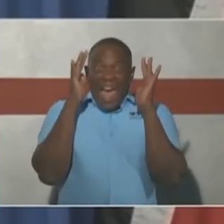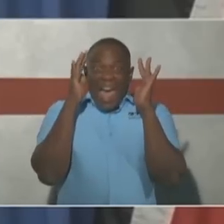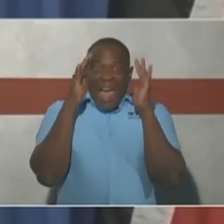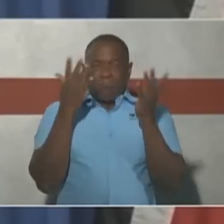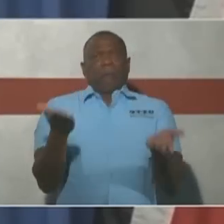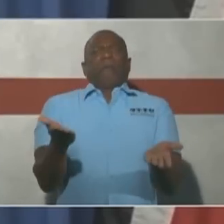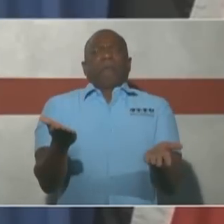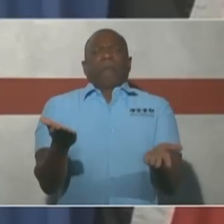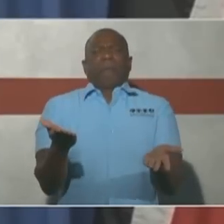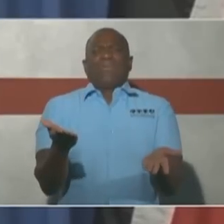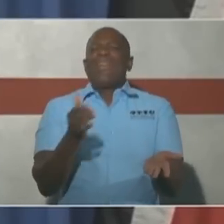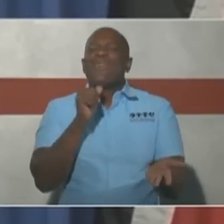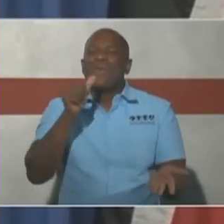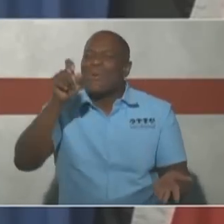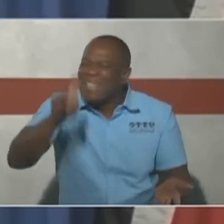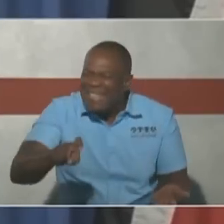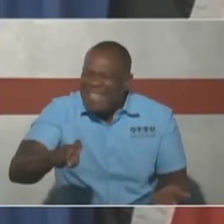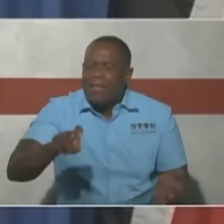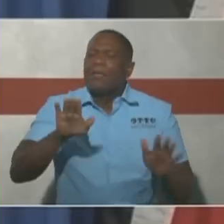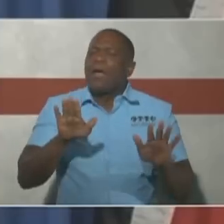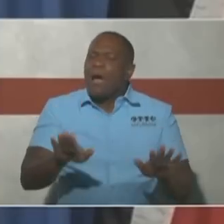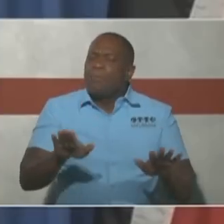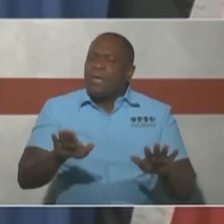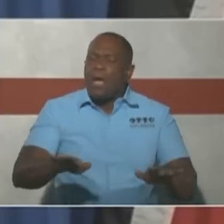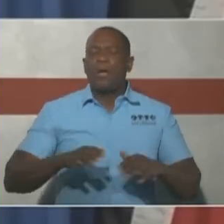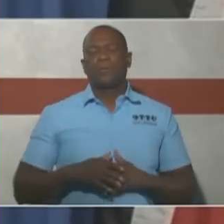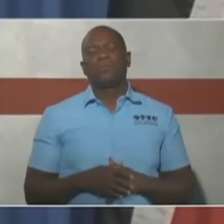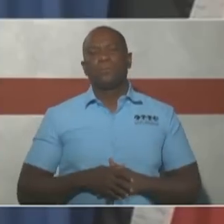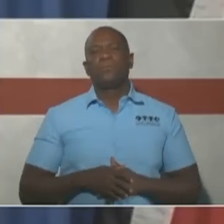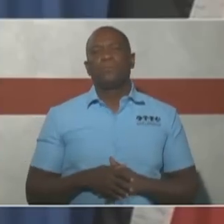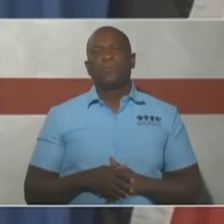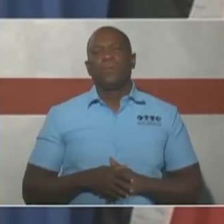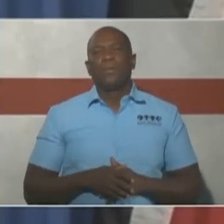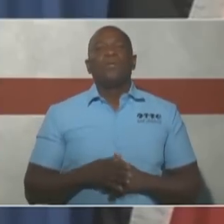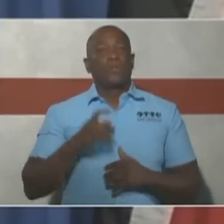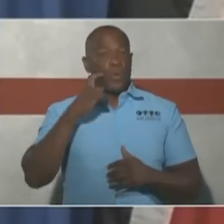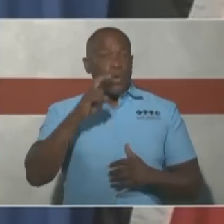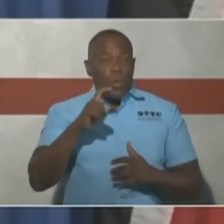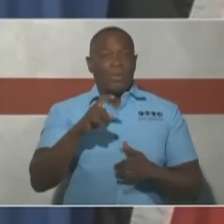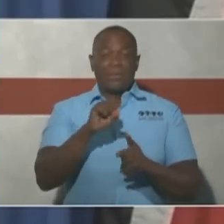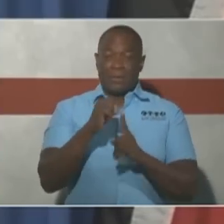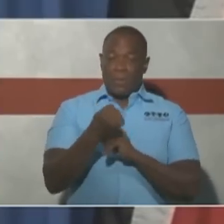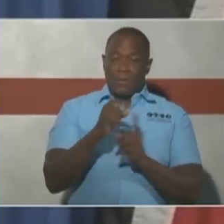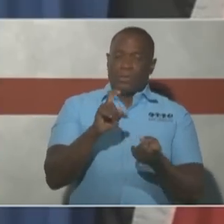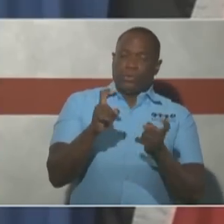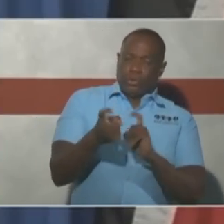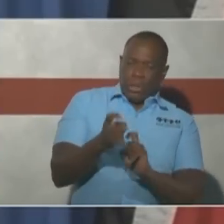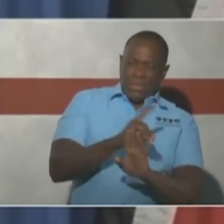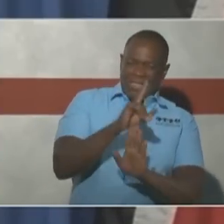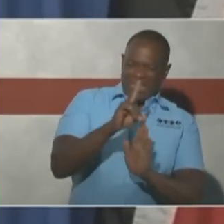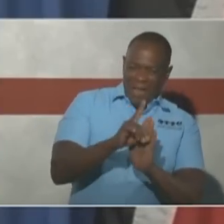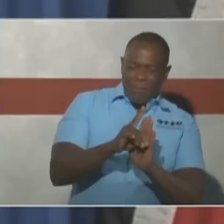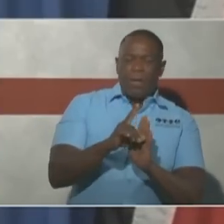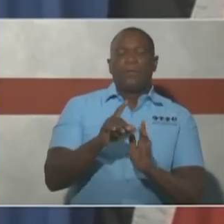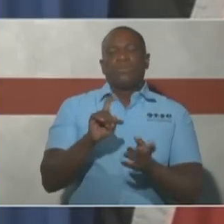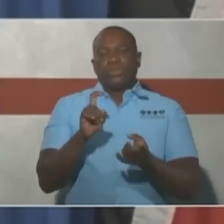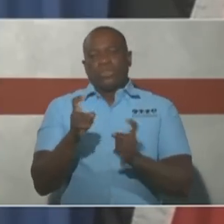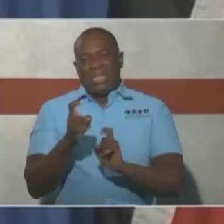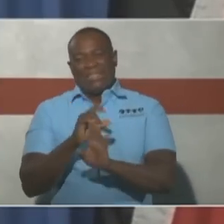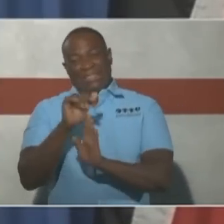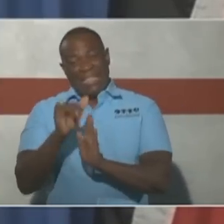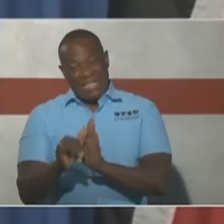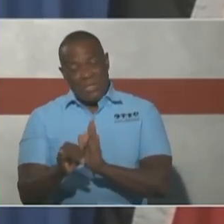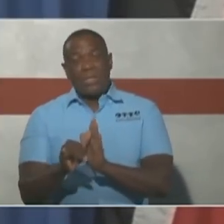has been changing since November, and it is changing now in January, and we now have to